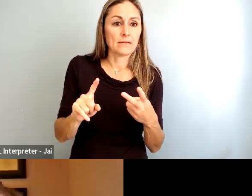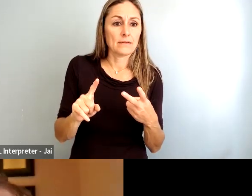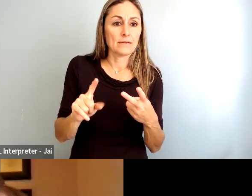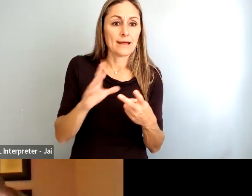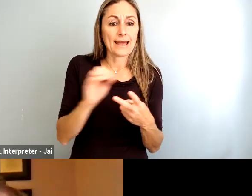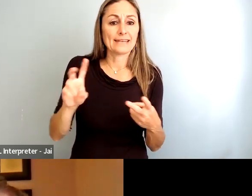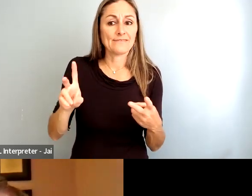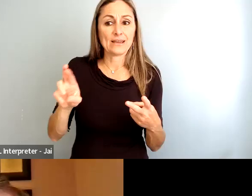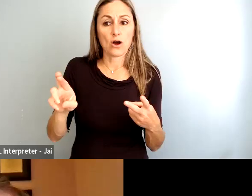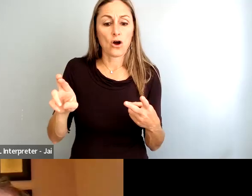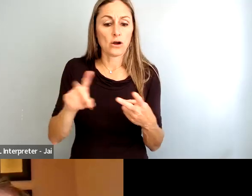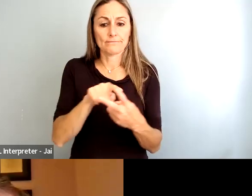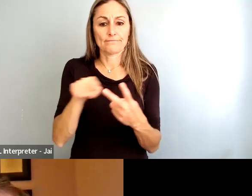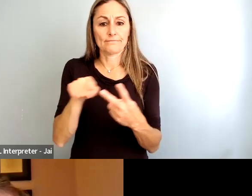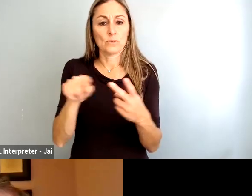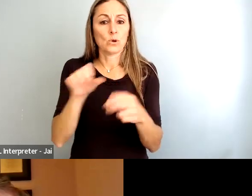VR work together better?